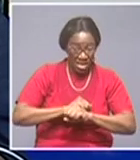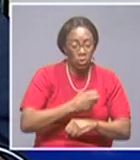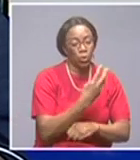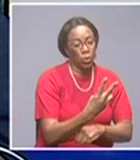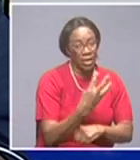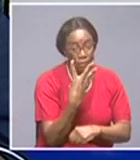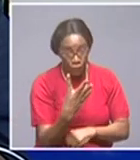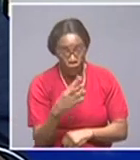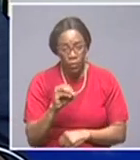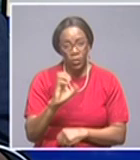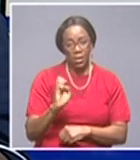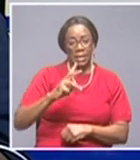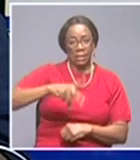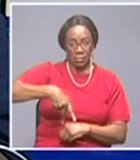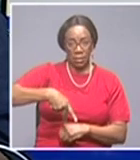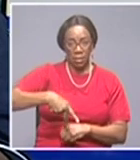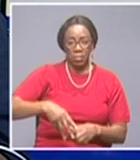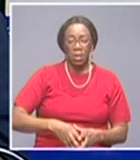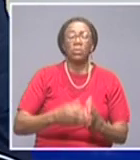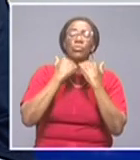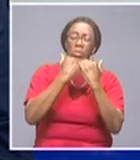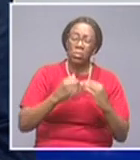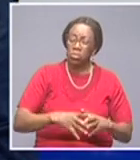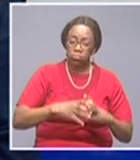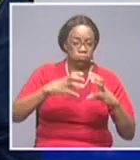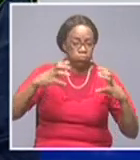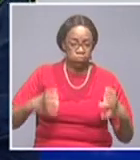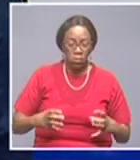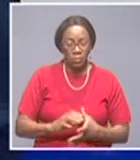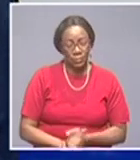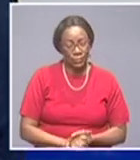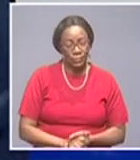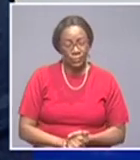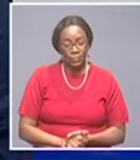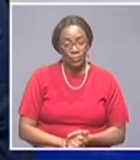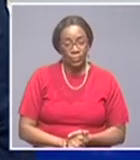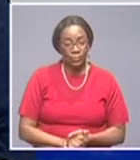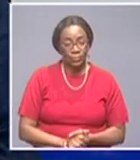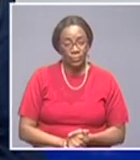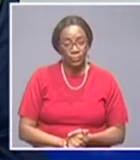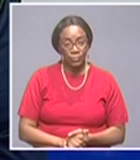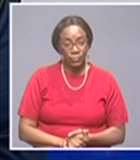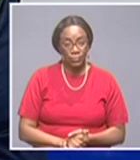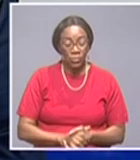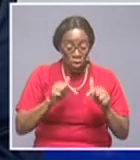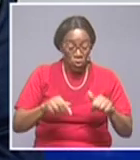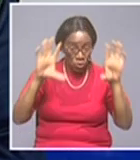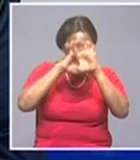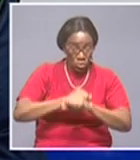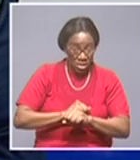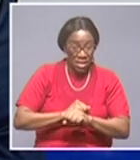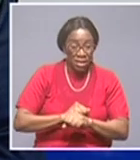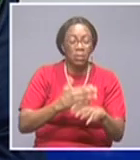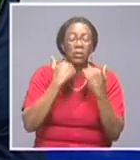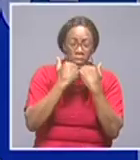weeks, then you remember who slept in your house tonight. So right. Tonight is a very important night waking up tomorrow